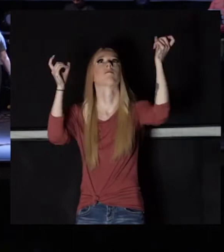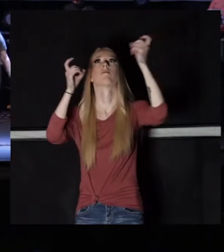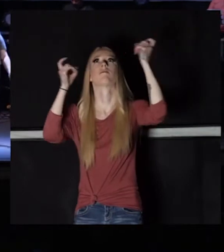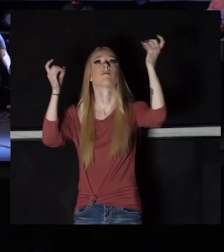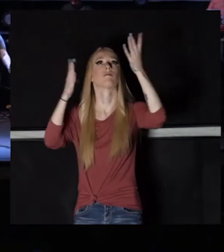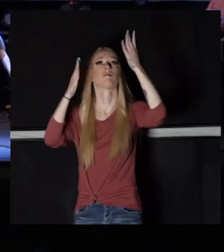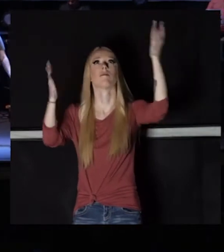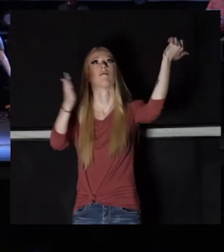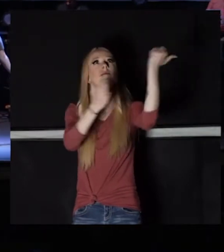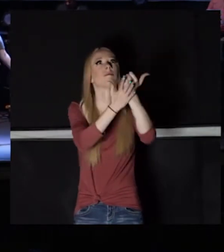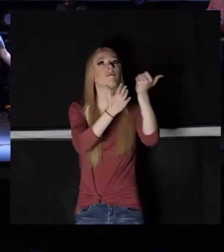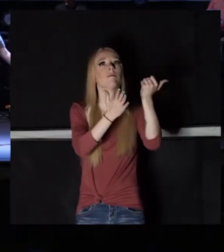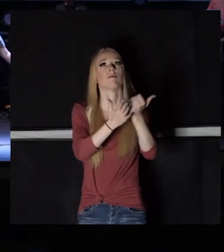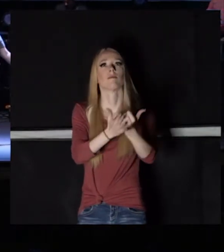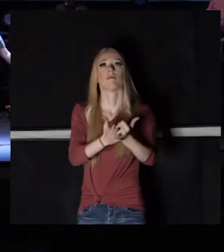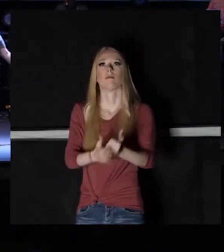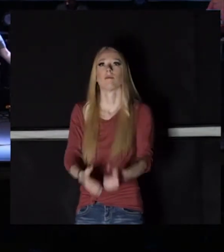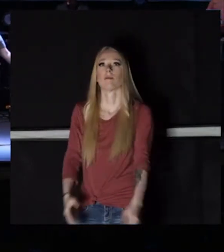Hallelujah.